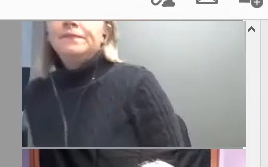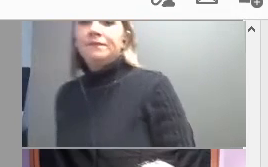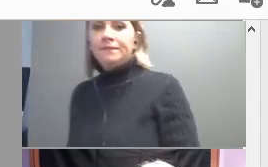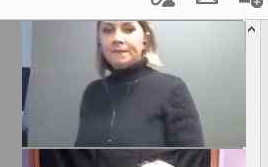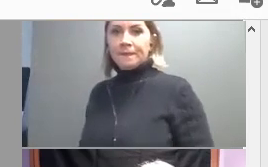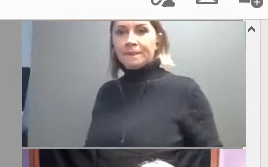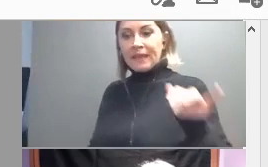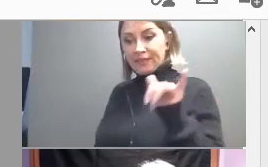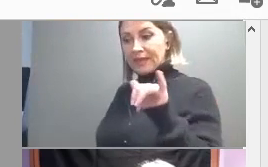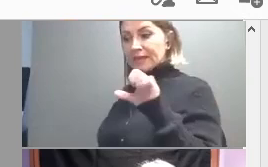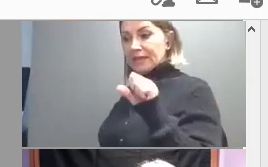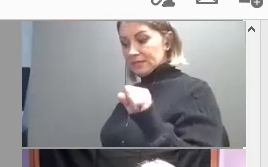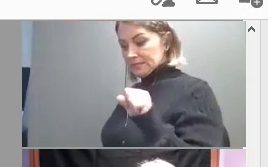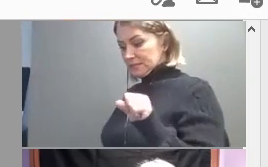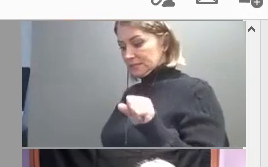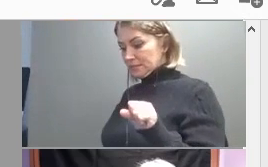That is